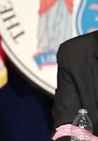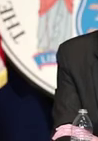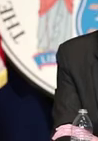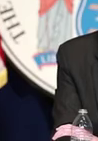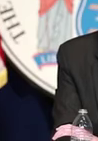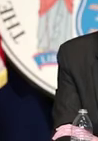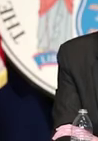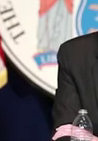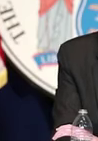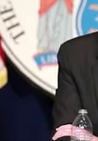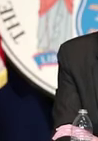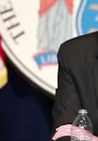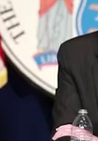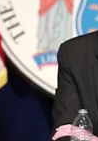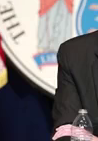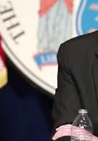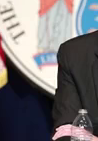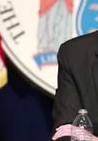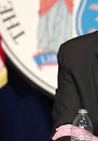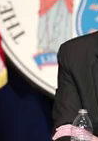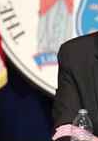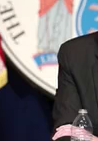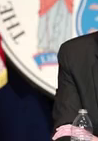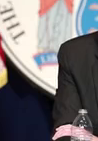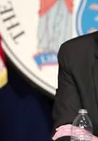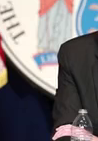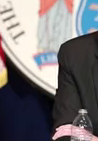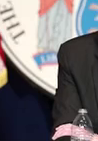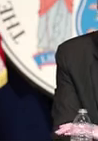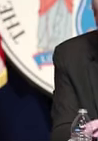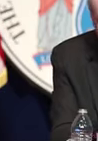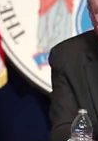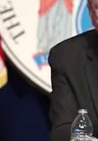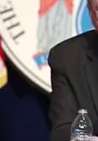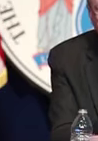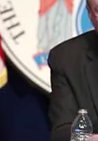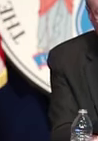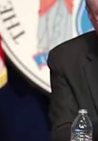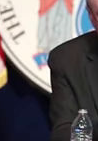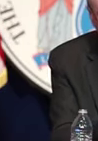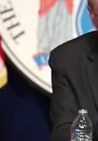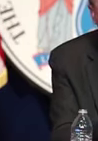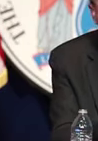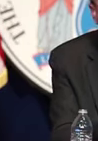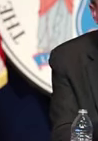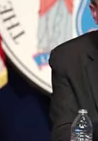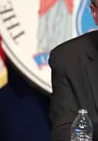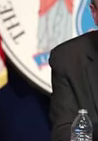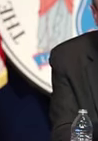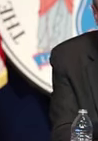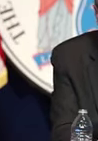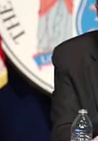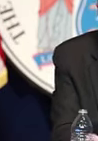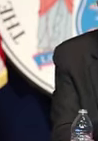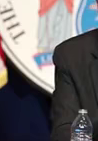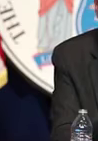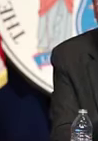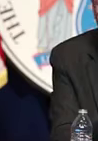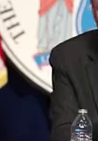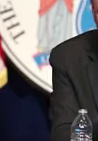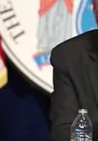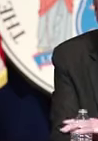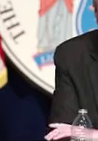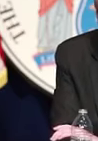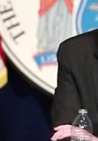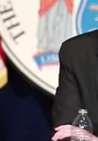of the Center for American Women and Politics. From that post, she inspired countless students, both female